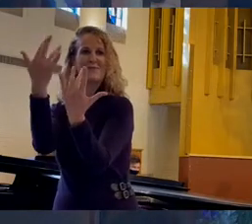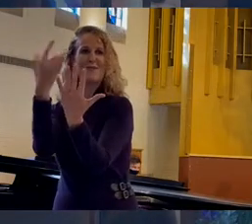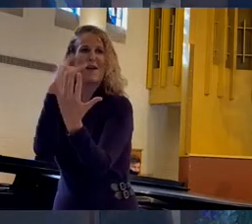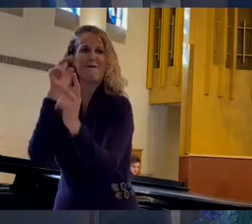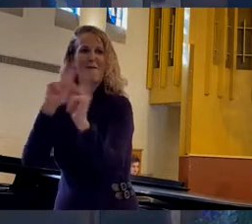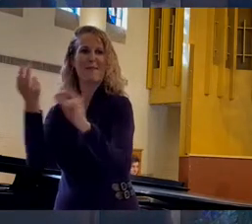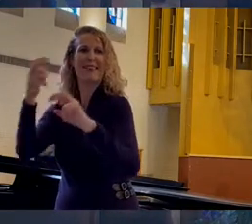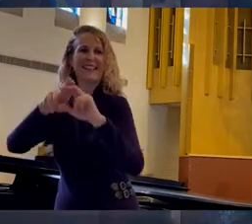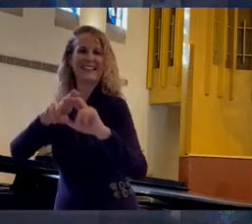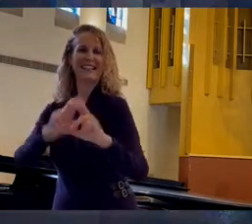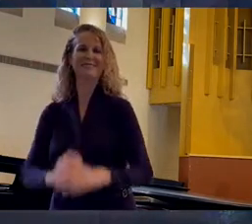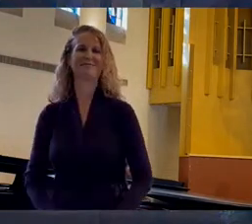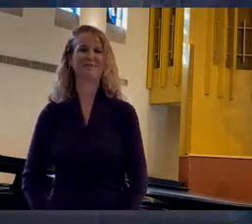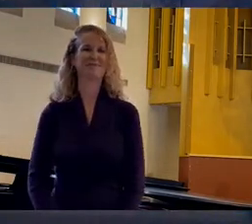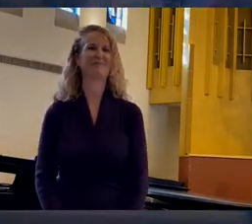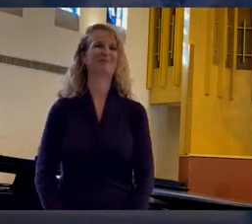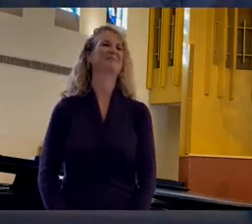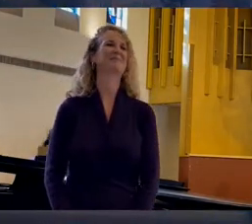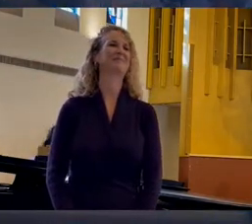know.